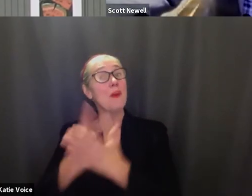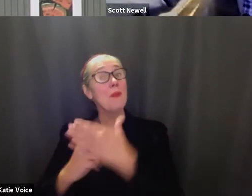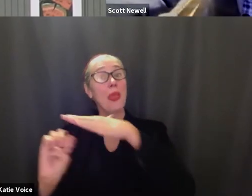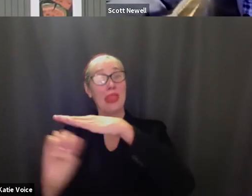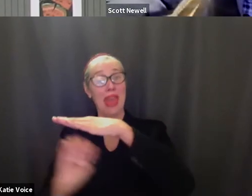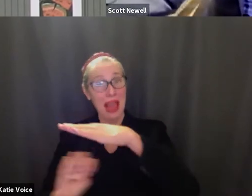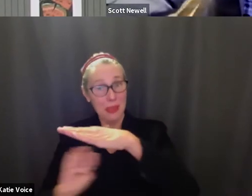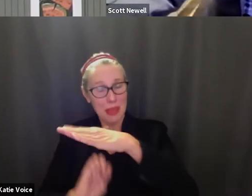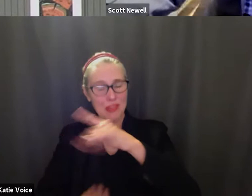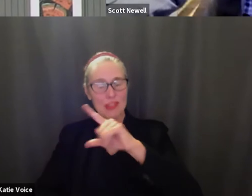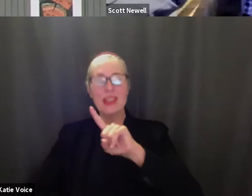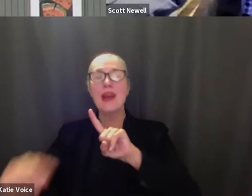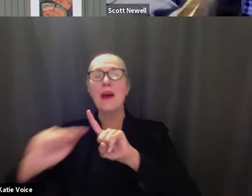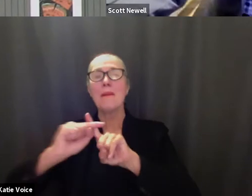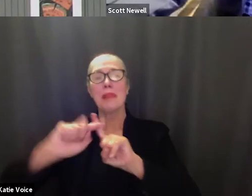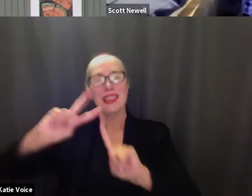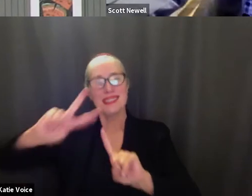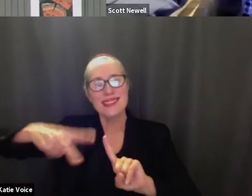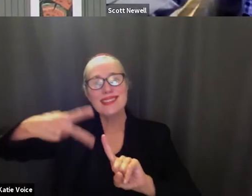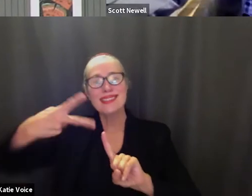secondary schools